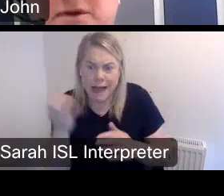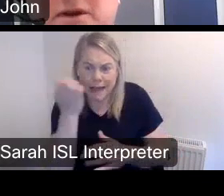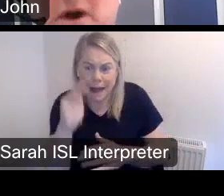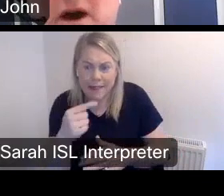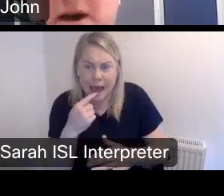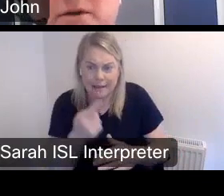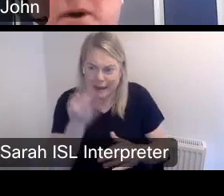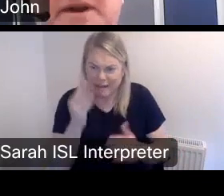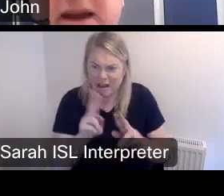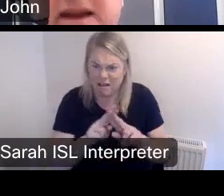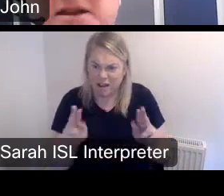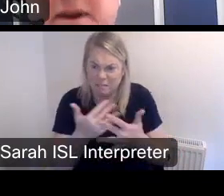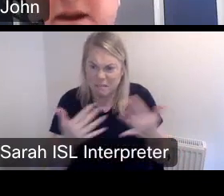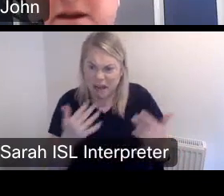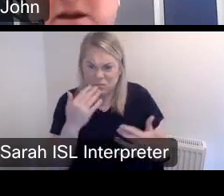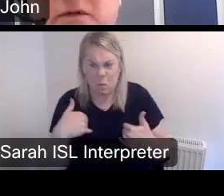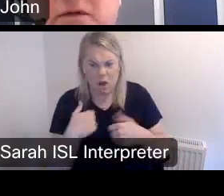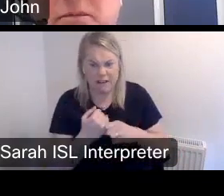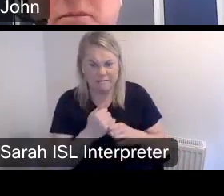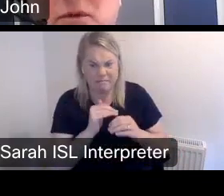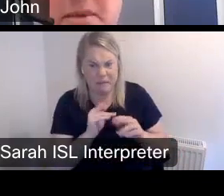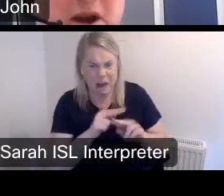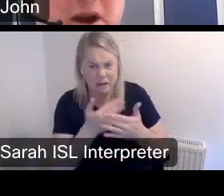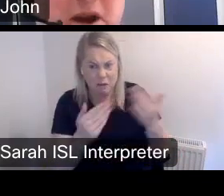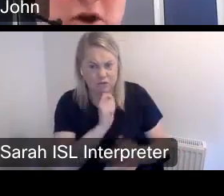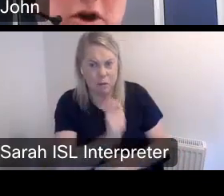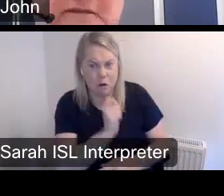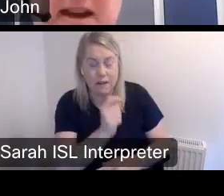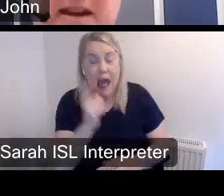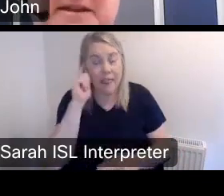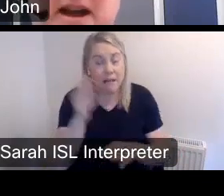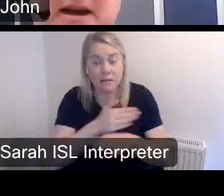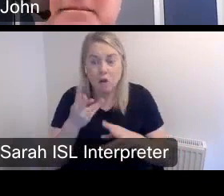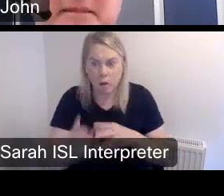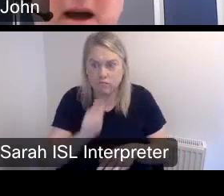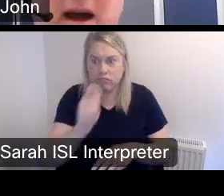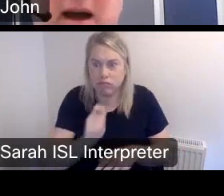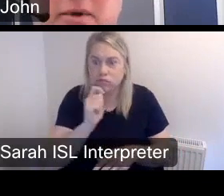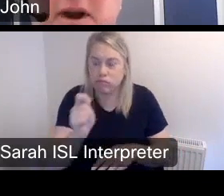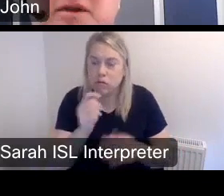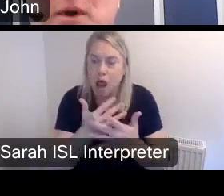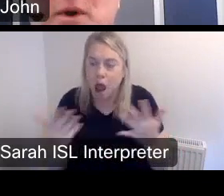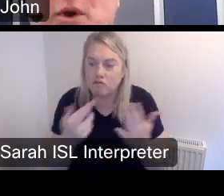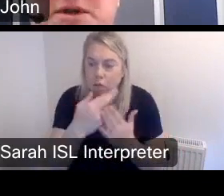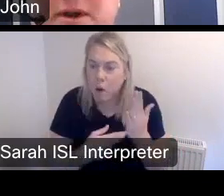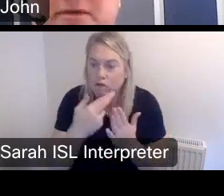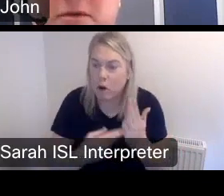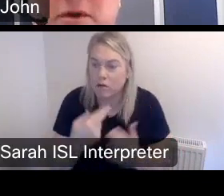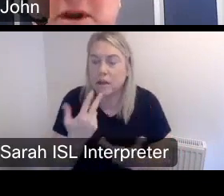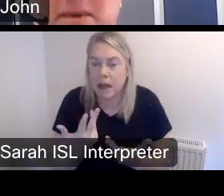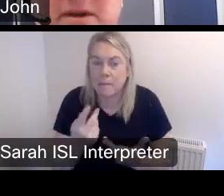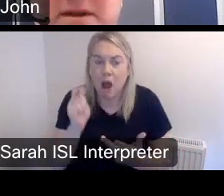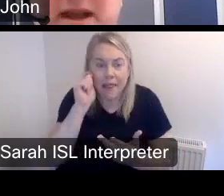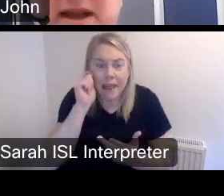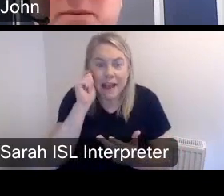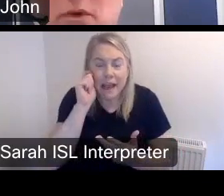know, there probably needs to be over-reporting, and I think there will be a learning phase. But I think there would always be over-reporting